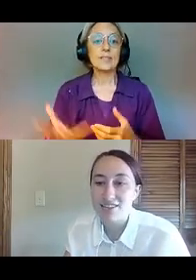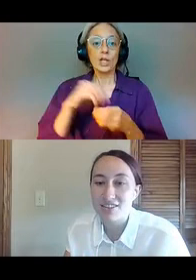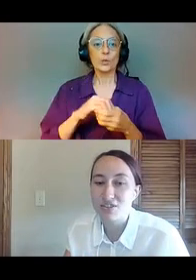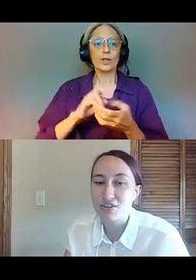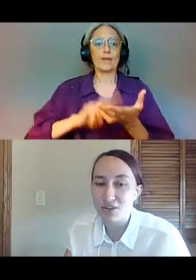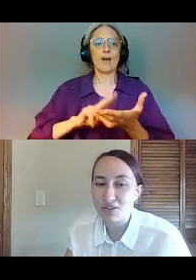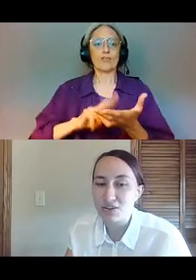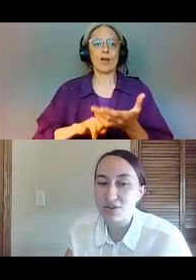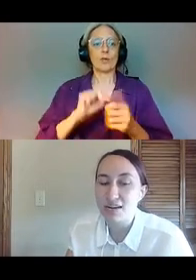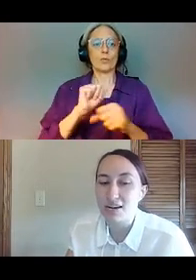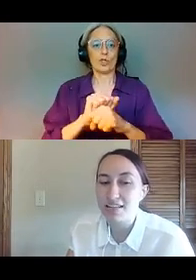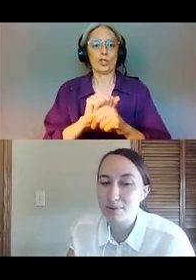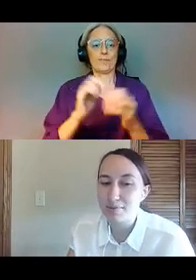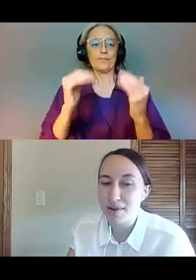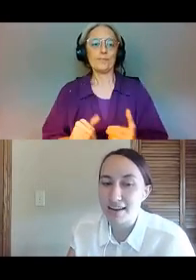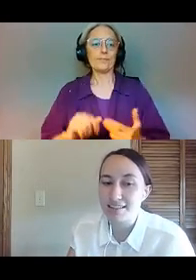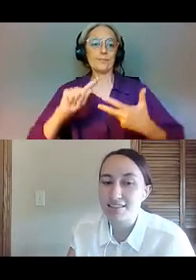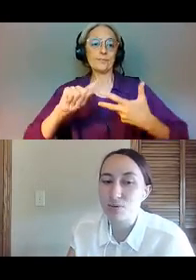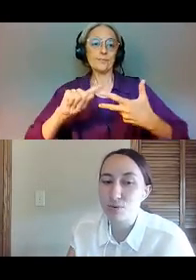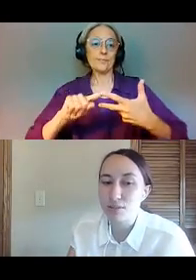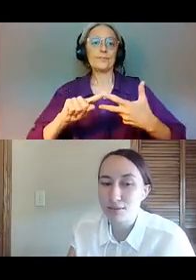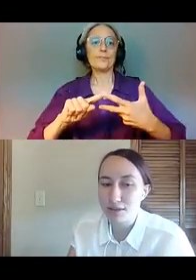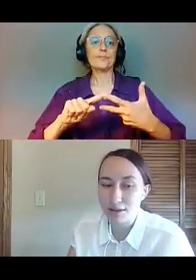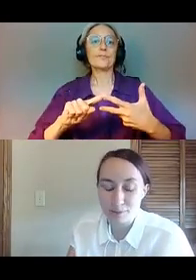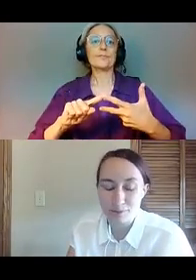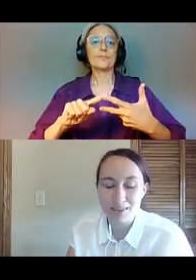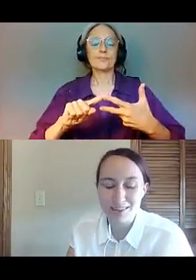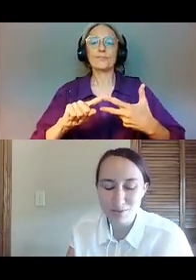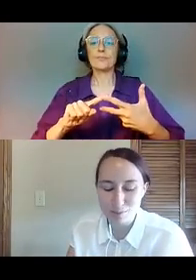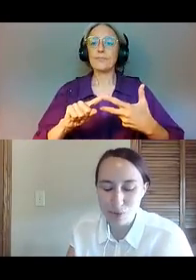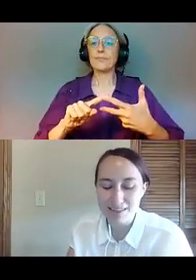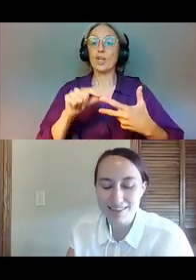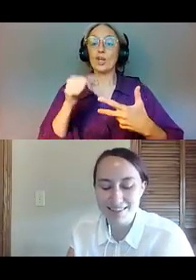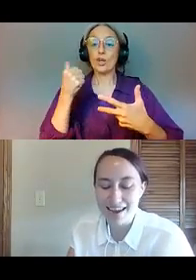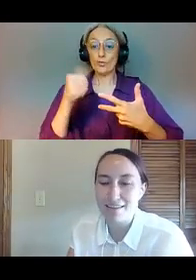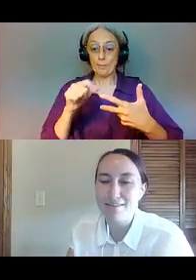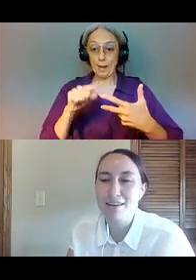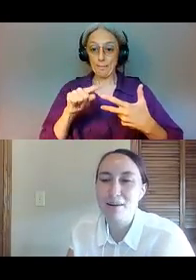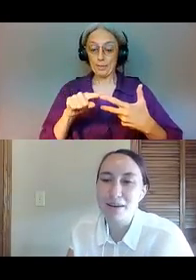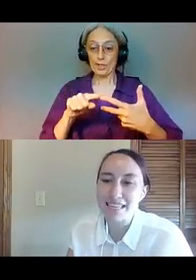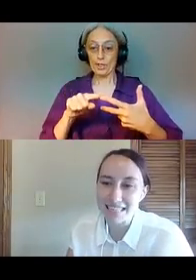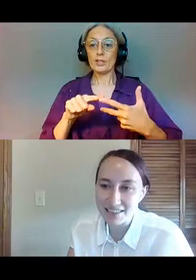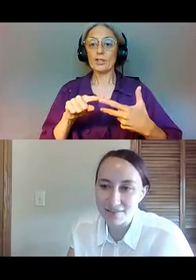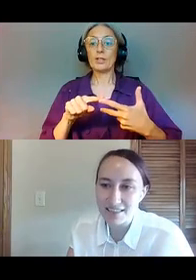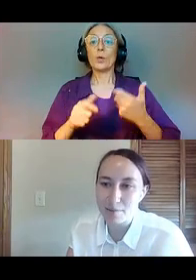Next, you should also keep in mind to only to report